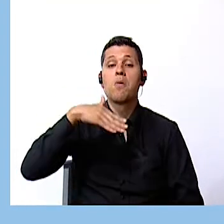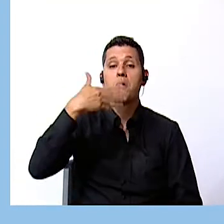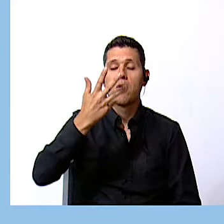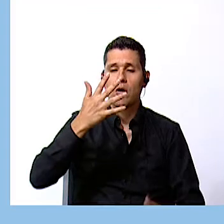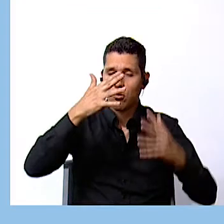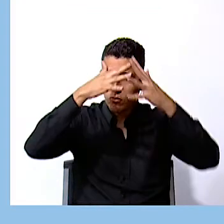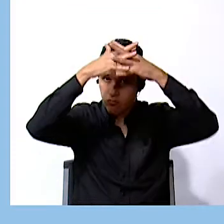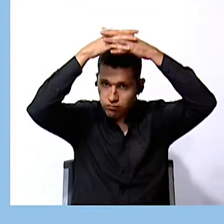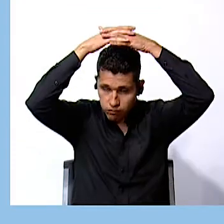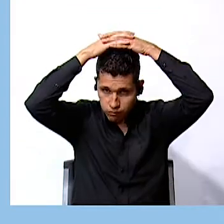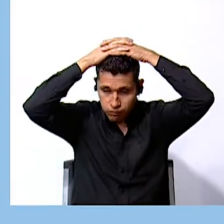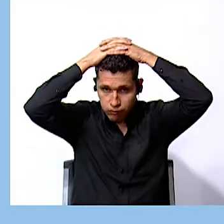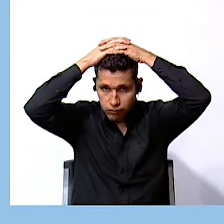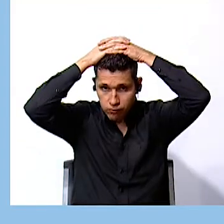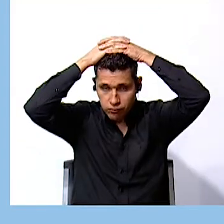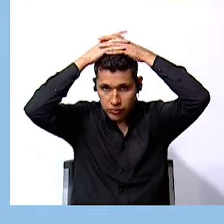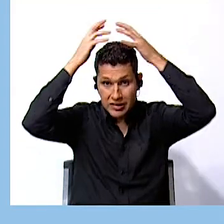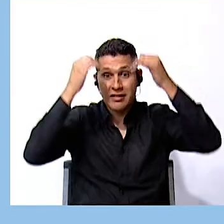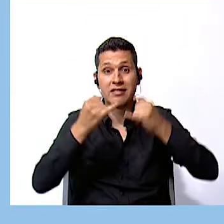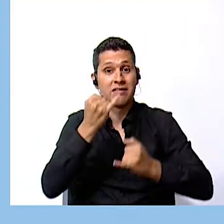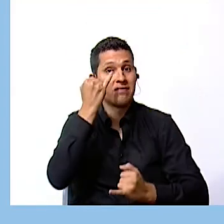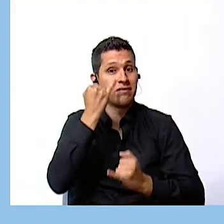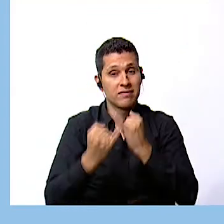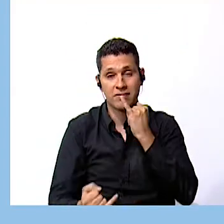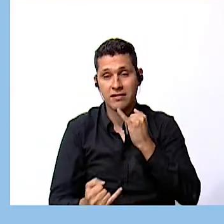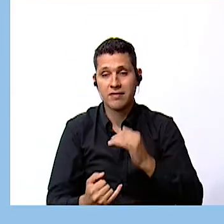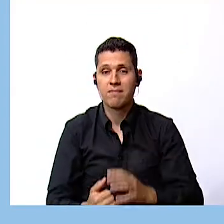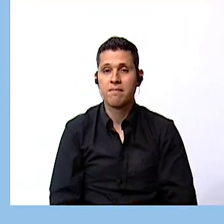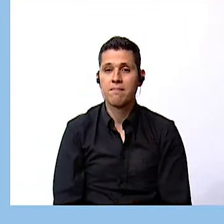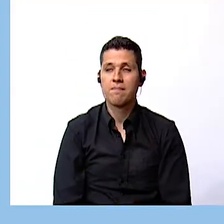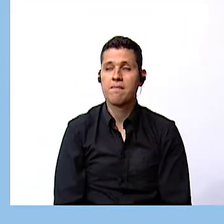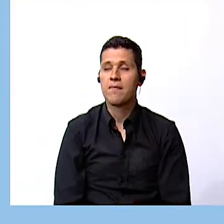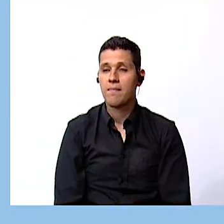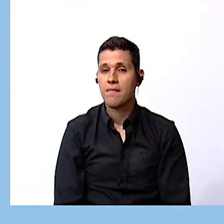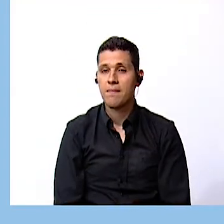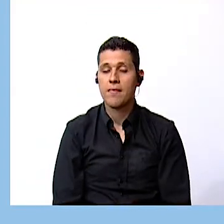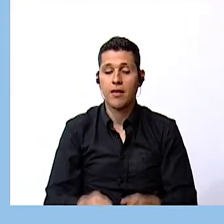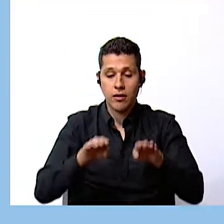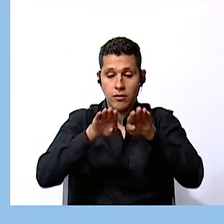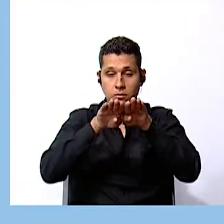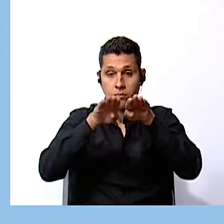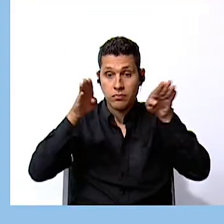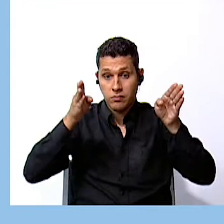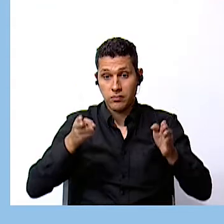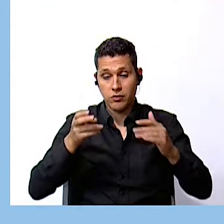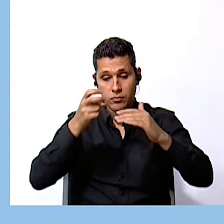your head. And finally, get under the table.